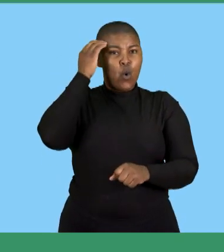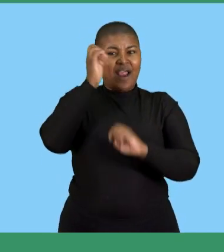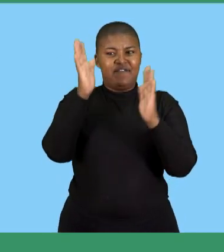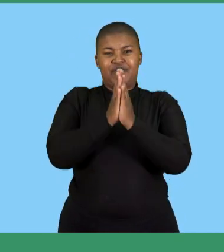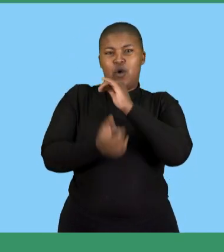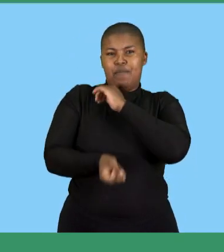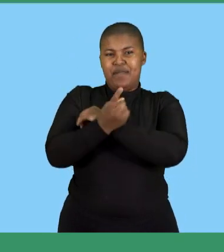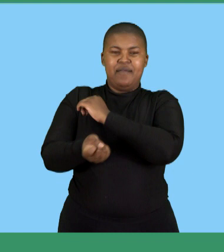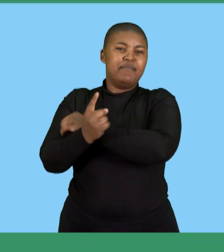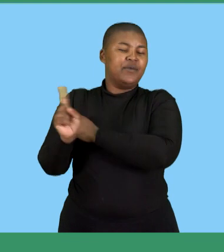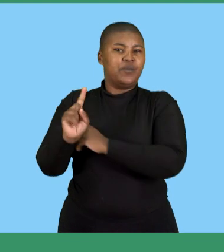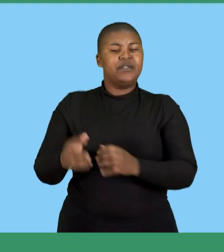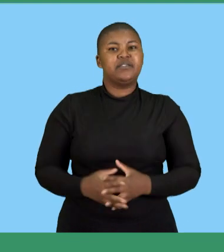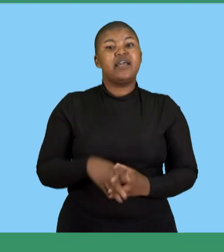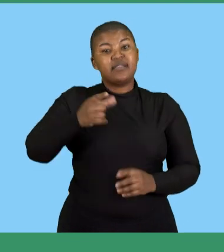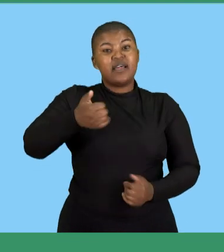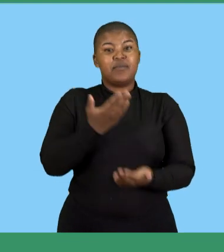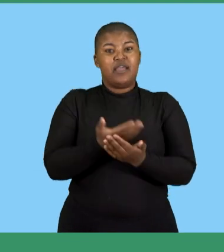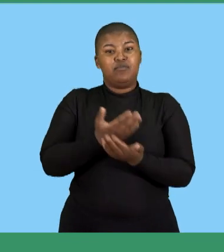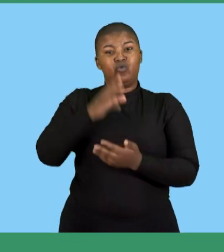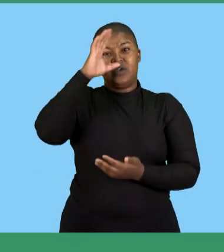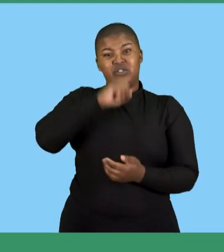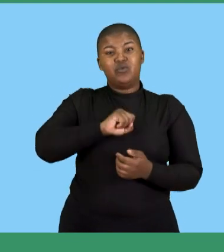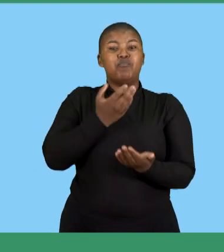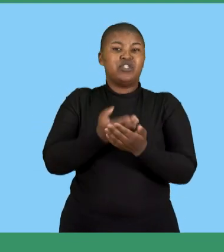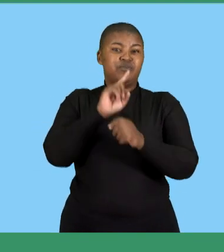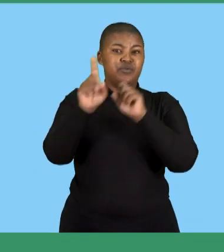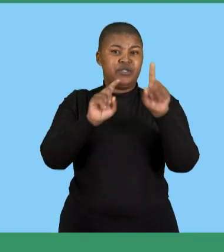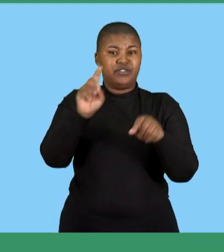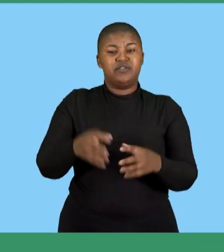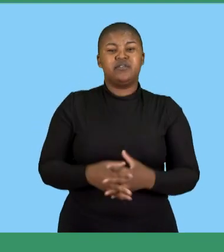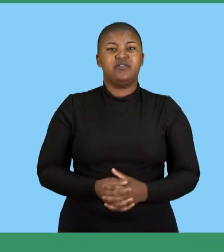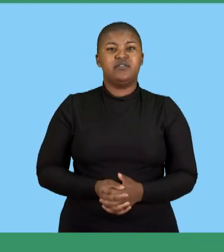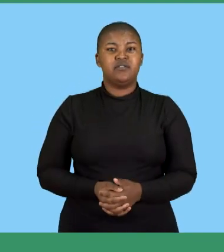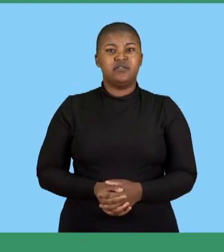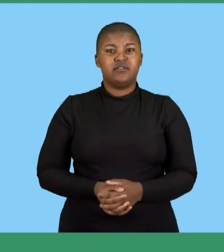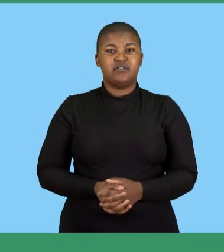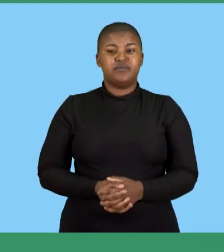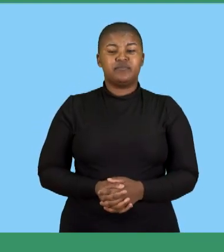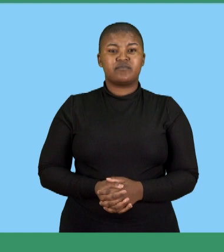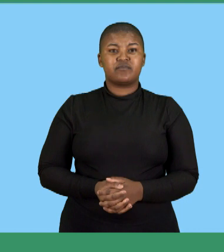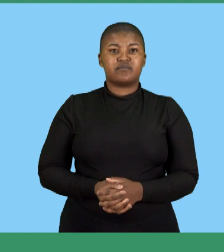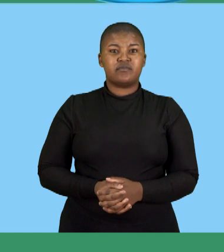to be presented so that they are able to anticipate possible questions.